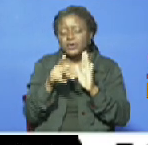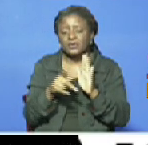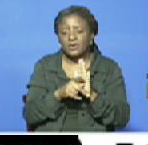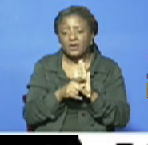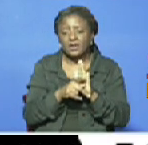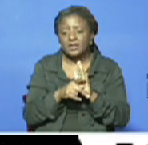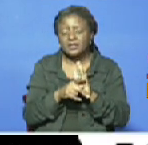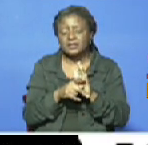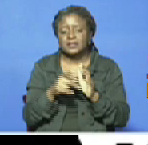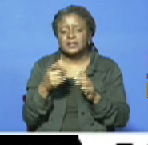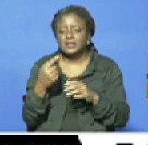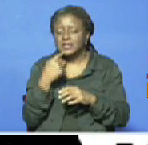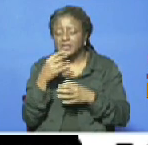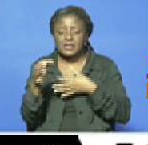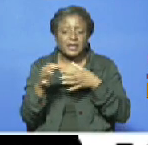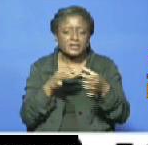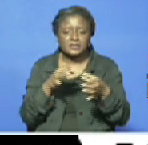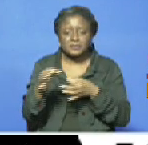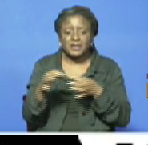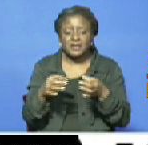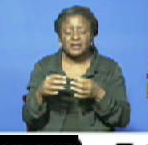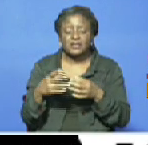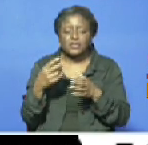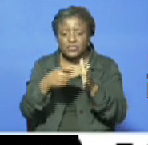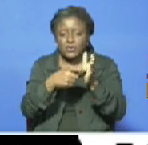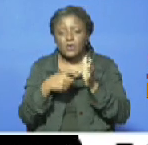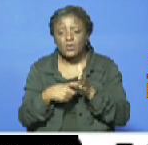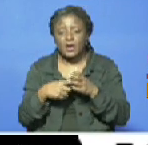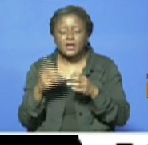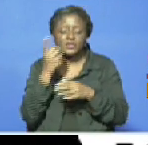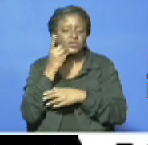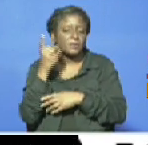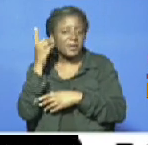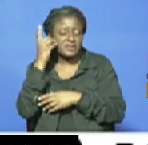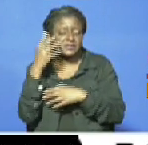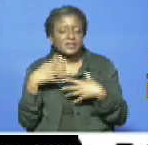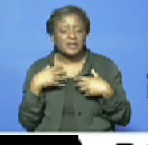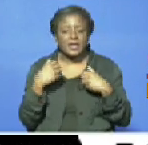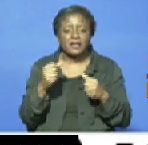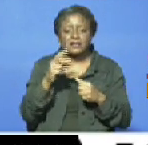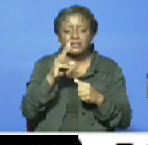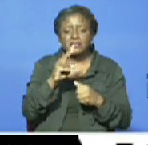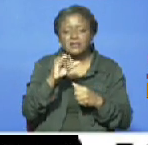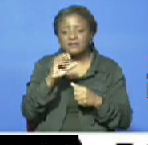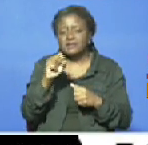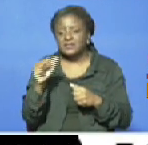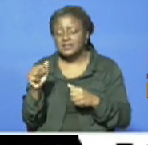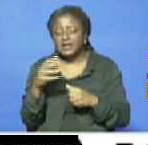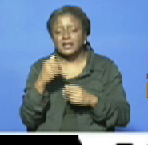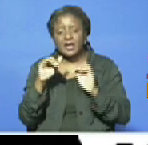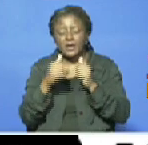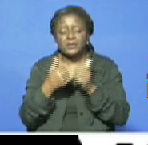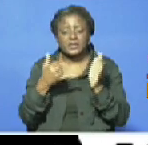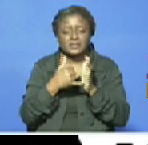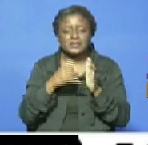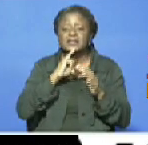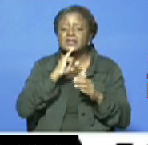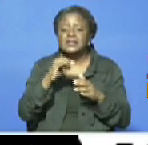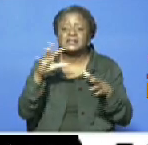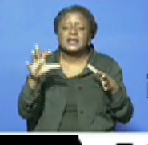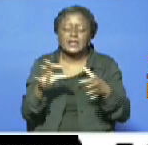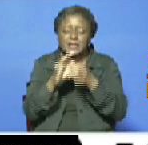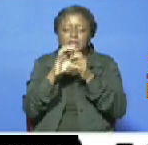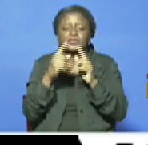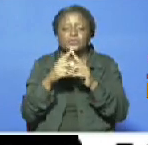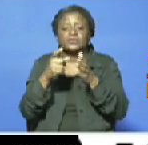communication to Parliament over the required domestic health visa and how it would be linked to the demand for quarantine.